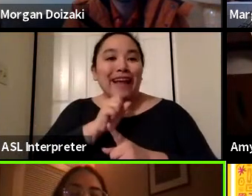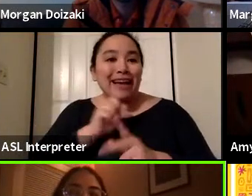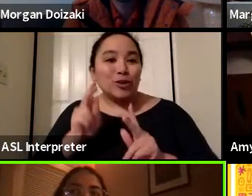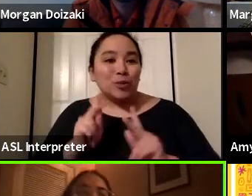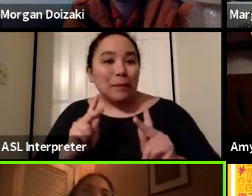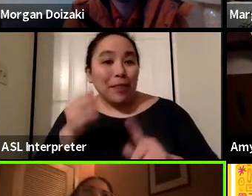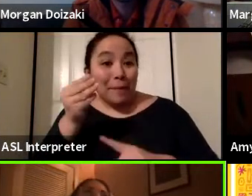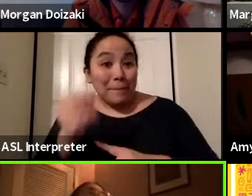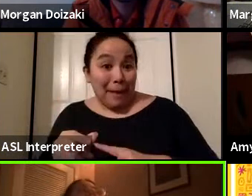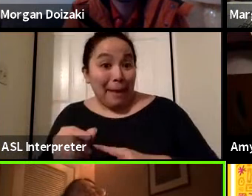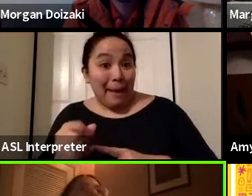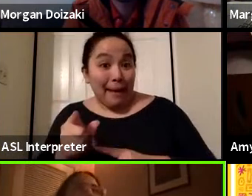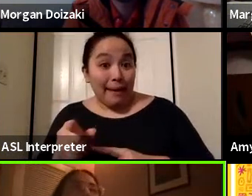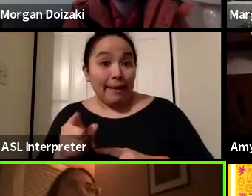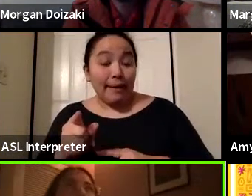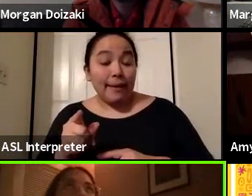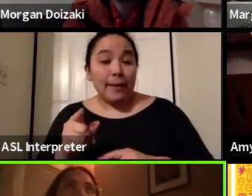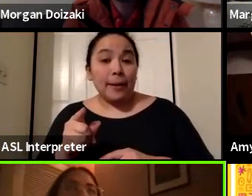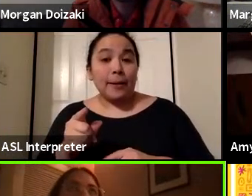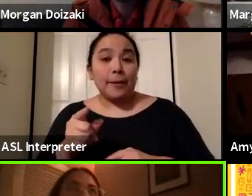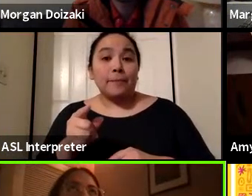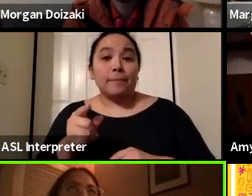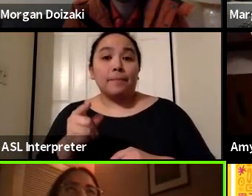when they're